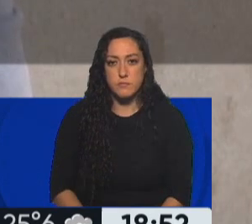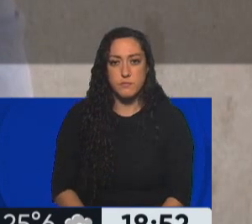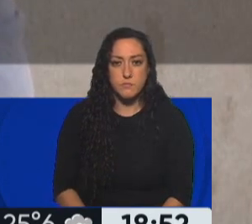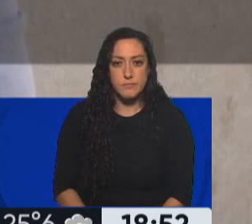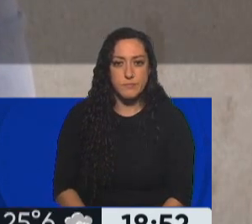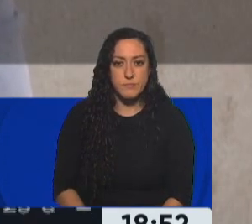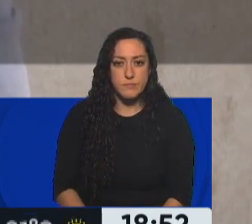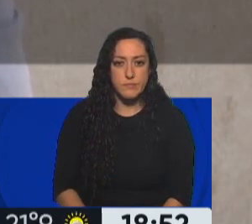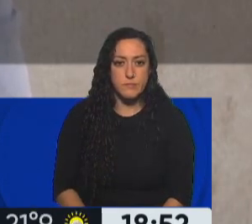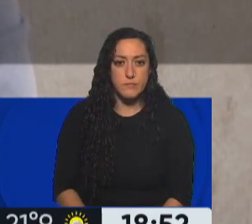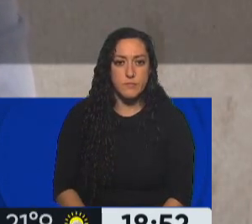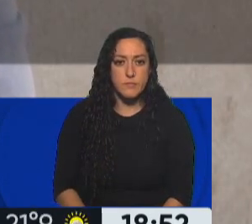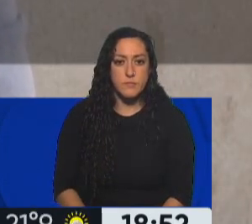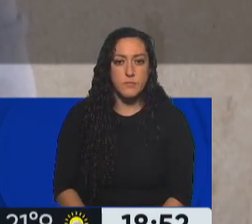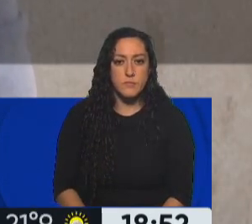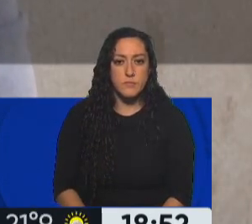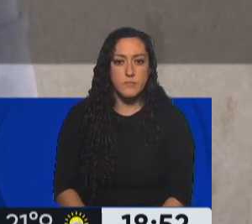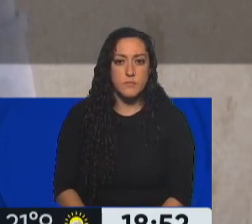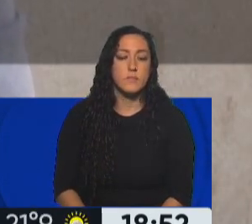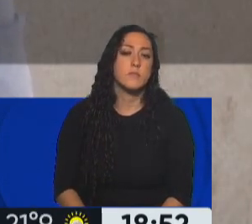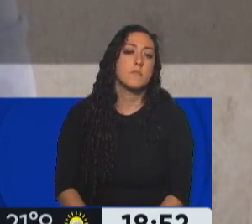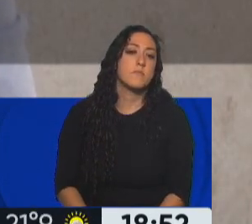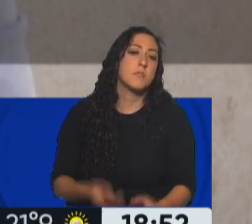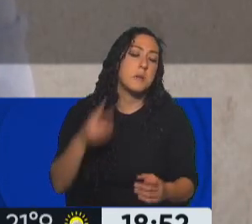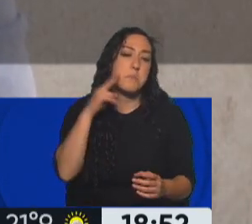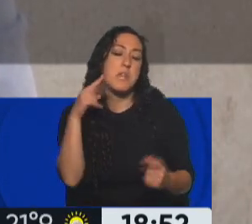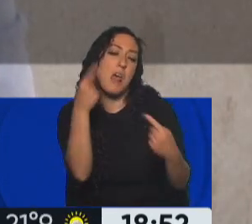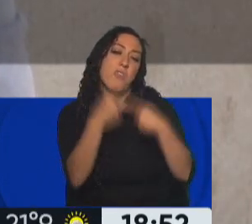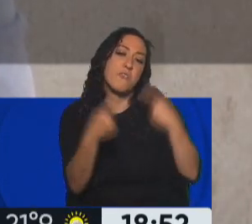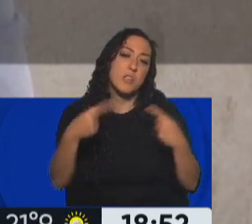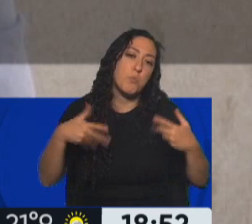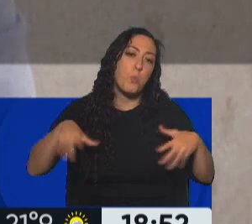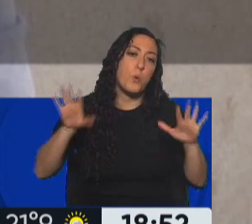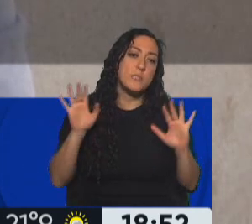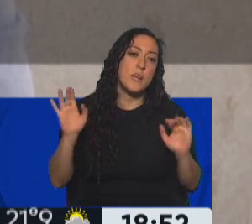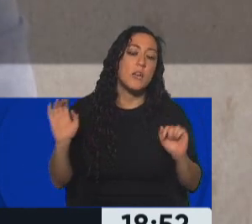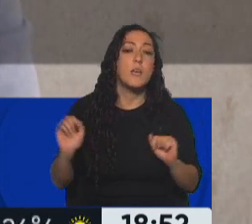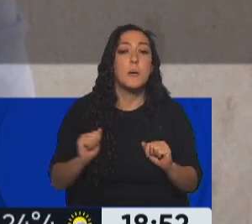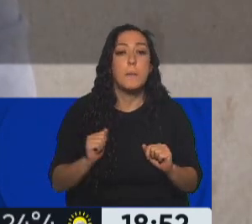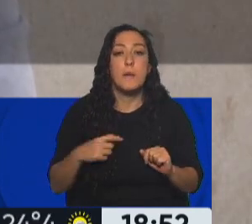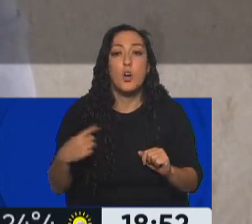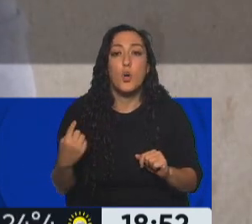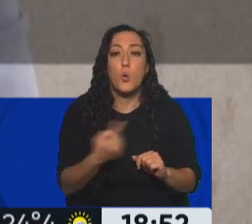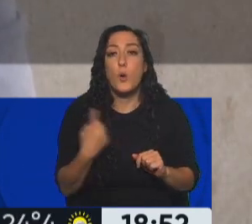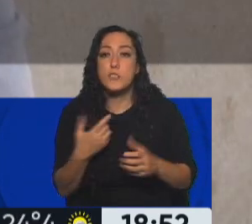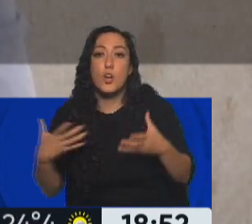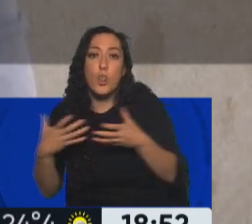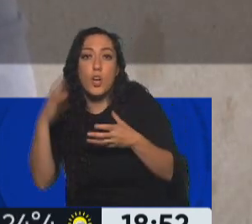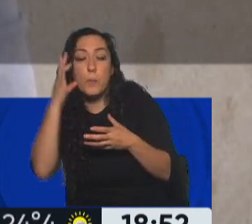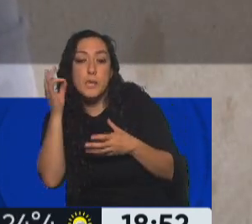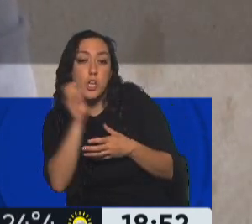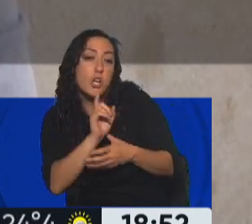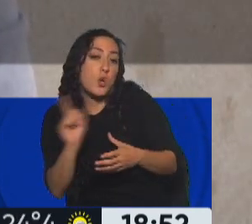has the chance from several viewpoints. But our viewpoints are not the viewpoints of the cardinals themselves, and we